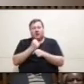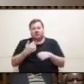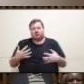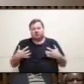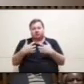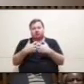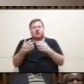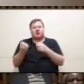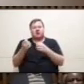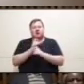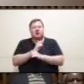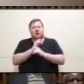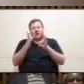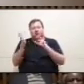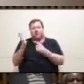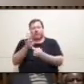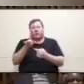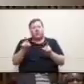transparency.